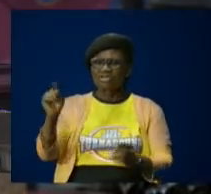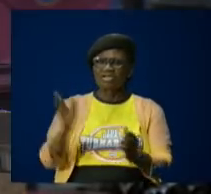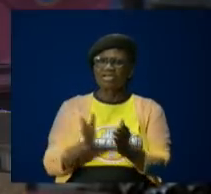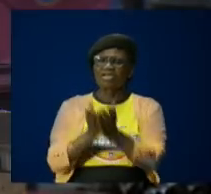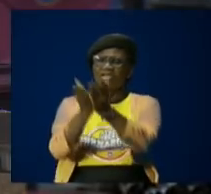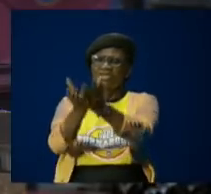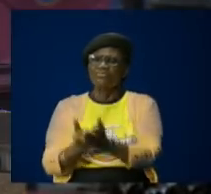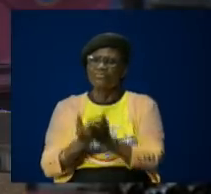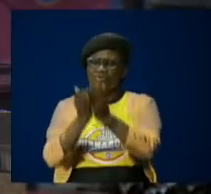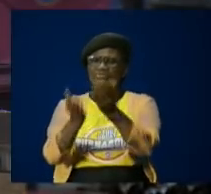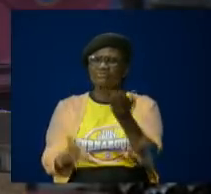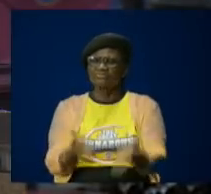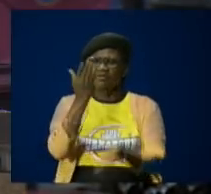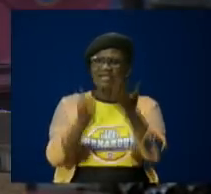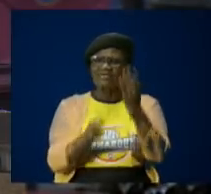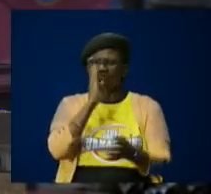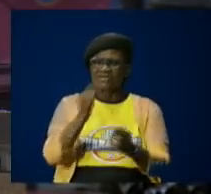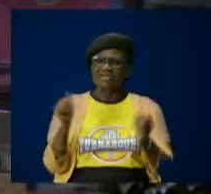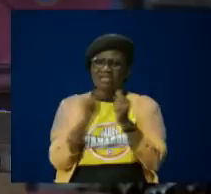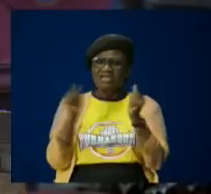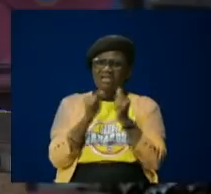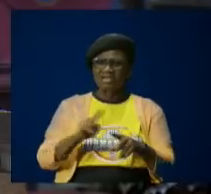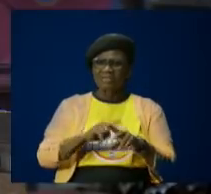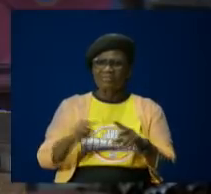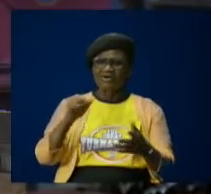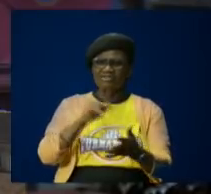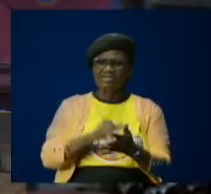but it will never sink.